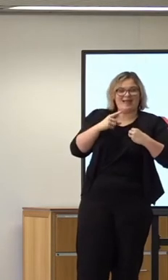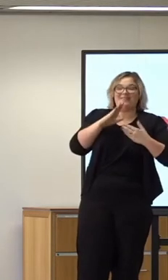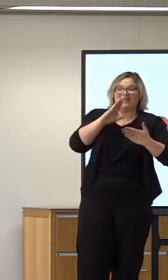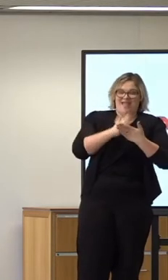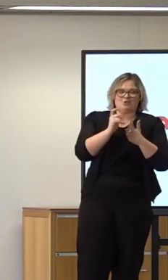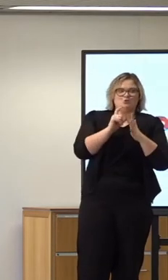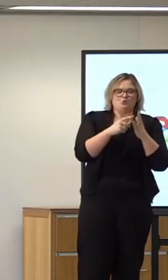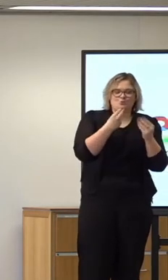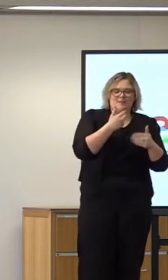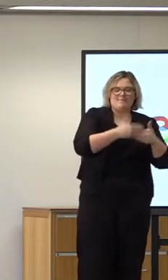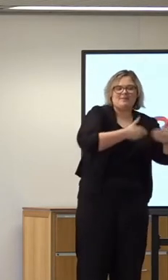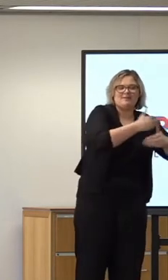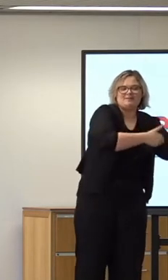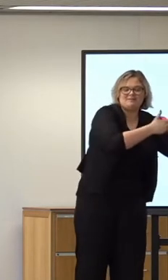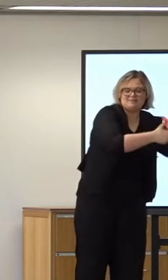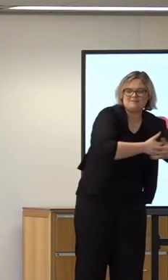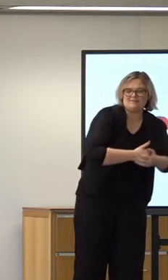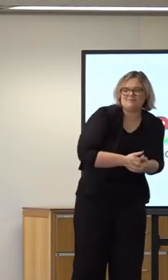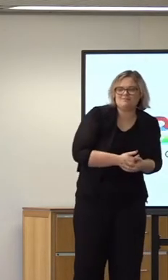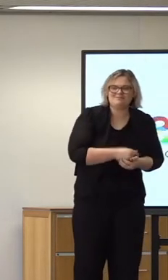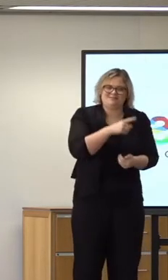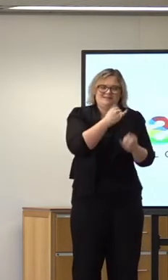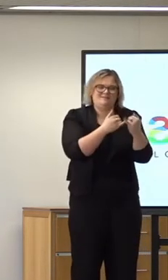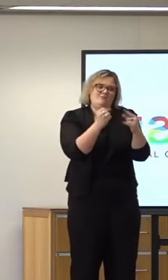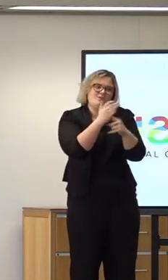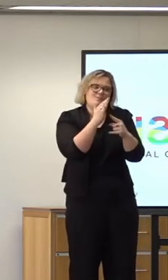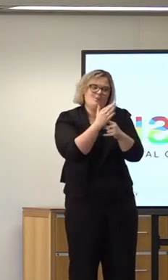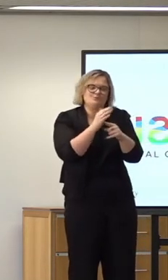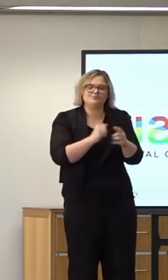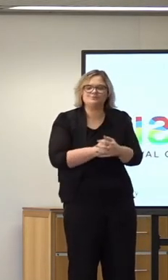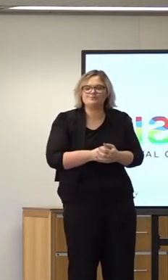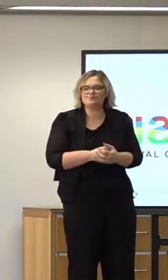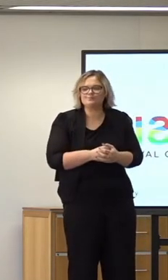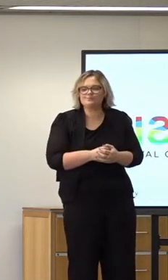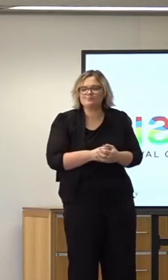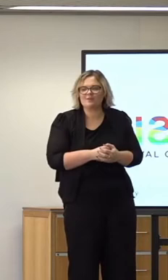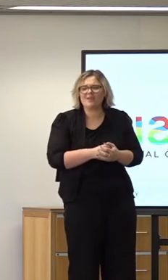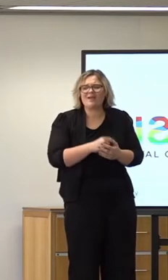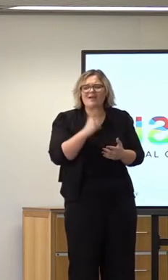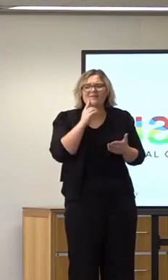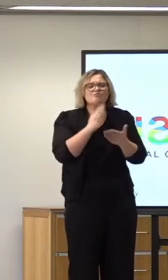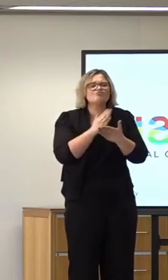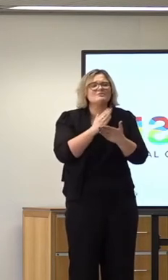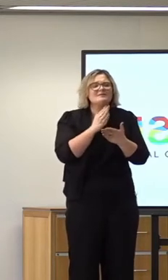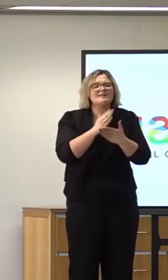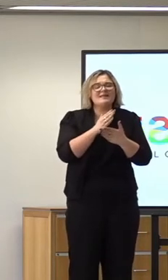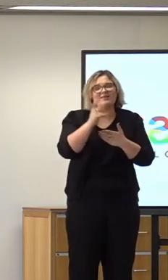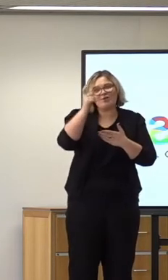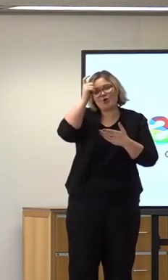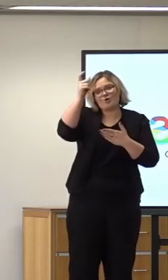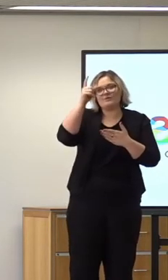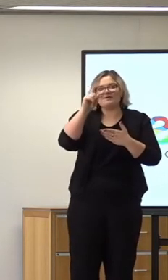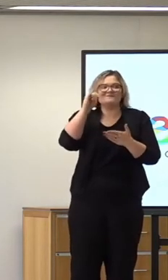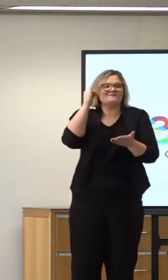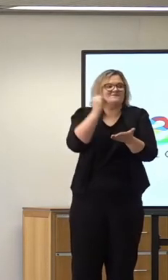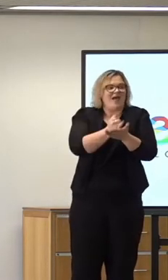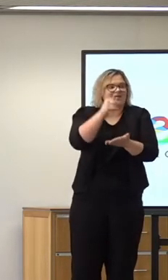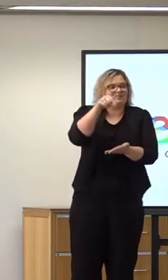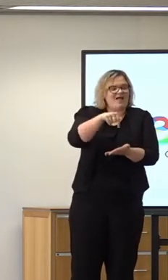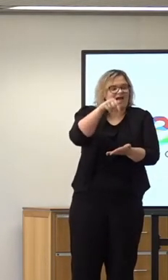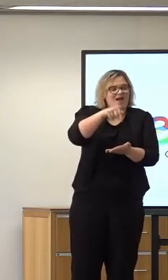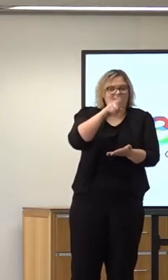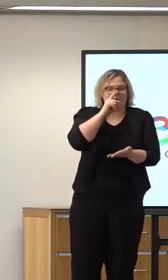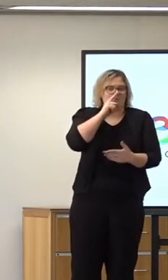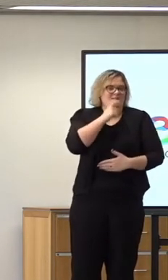it is something that's, I think, really important as well. And I think the whole concept of failure is something that people really